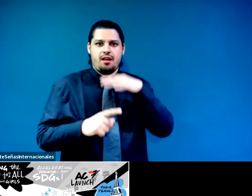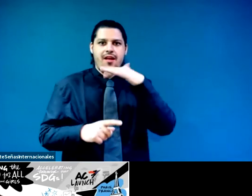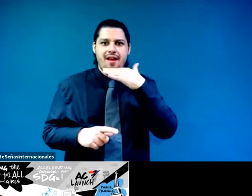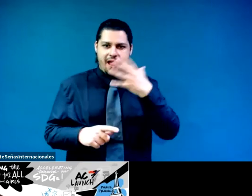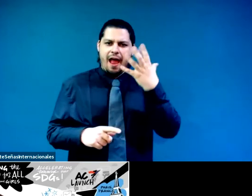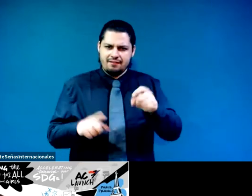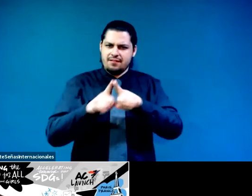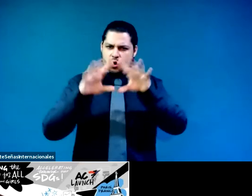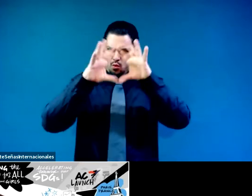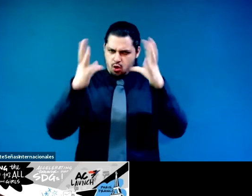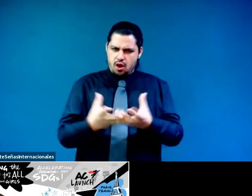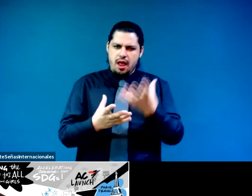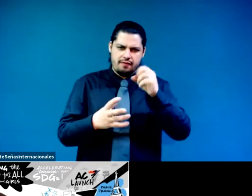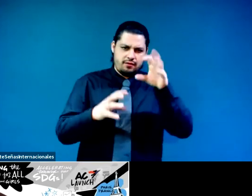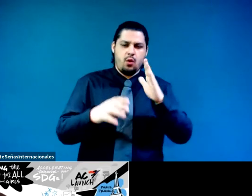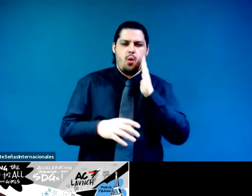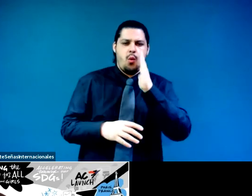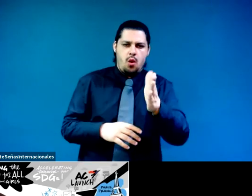after our panels are done.